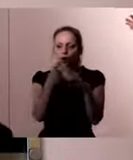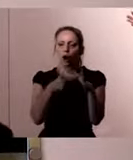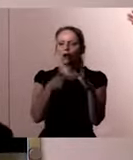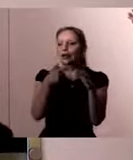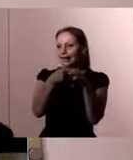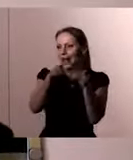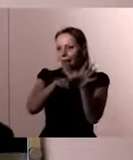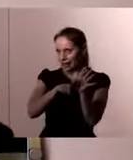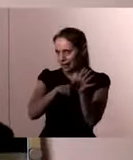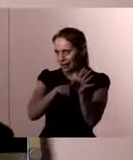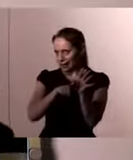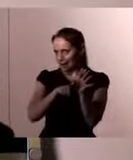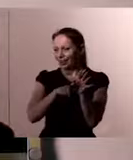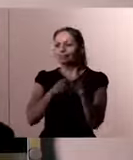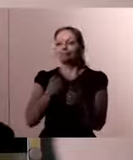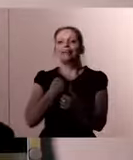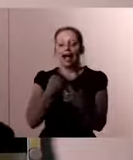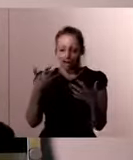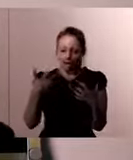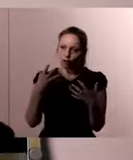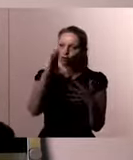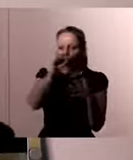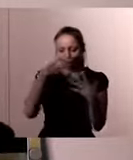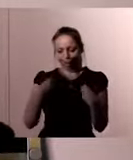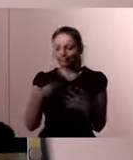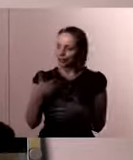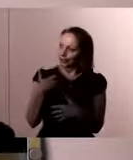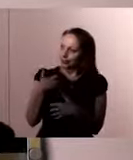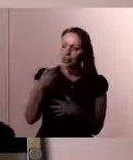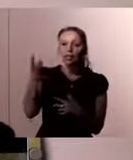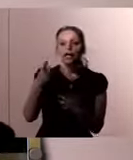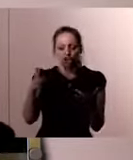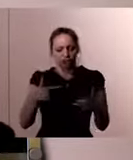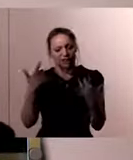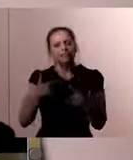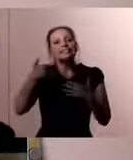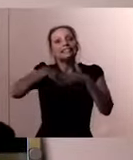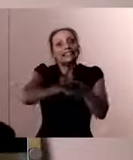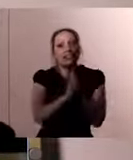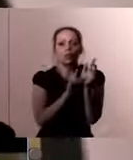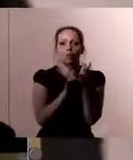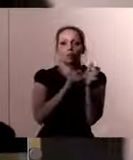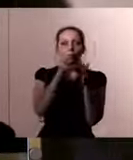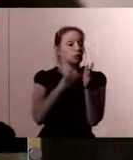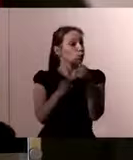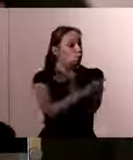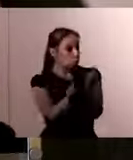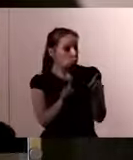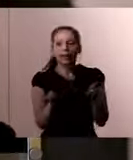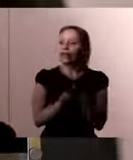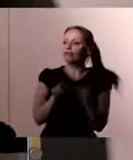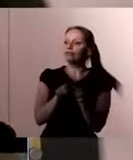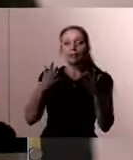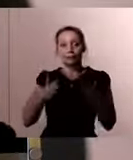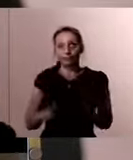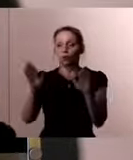our cousin, lives in the physical world and in the beautiful present moment. We also, of course, live in a physical world,